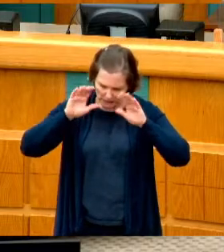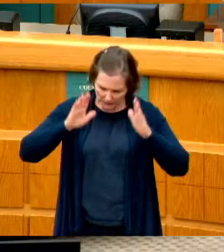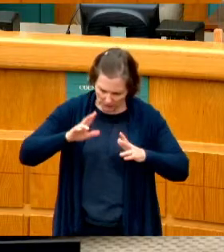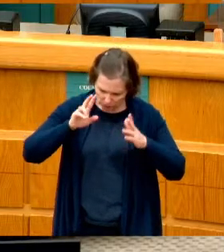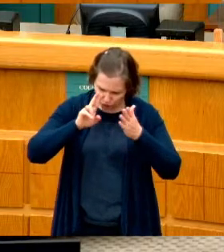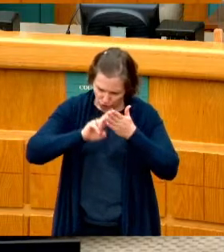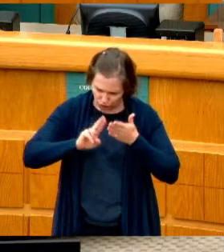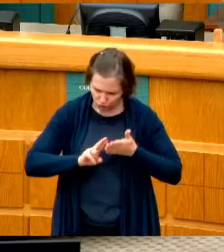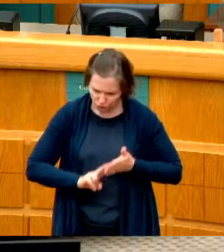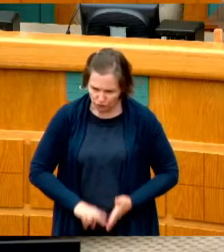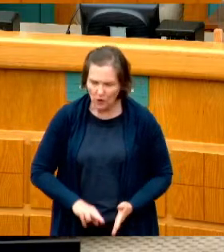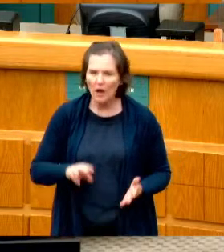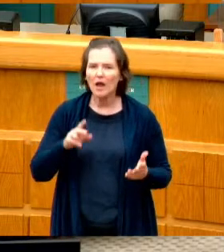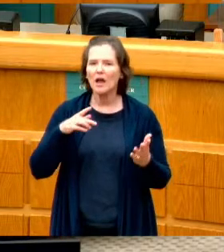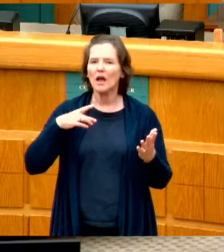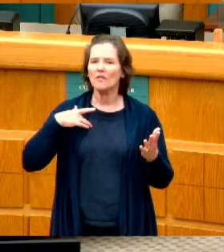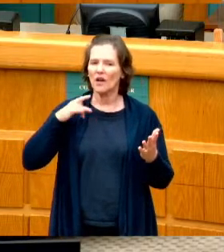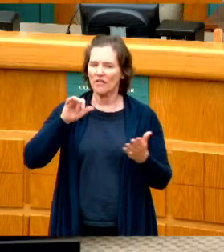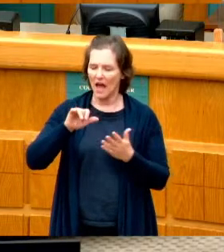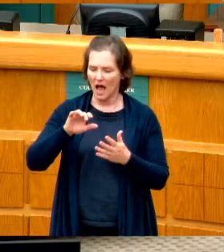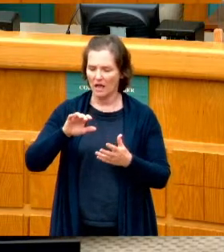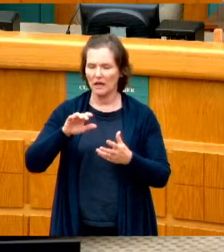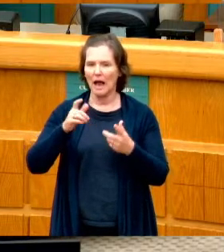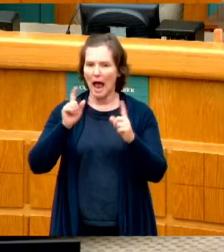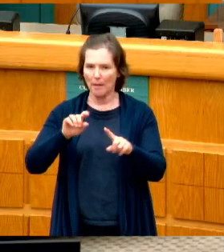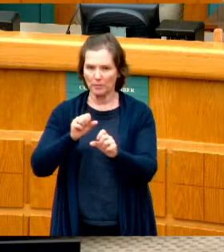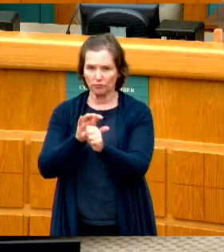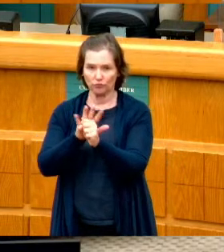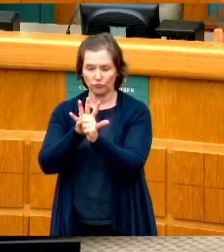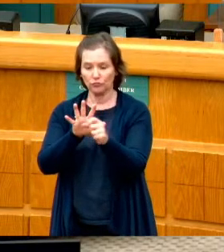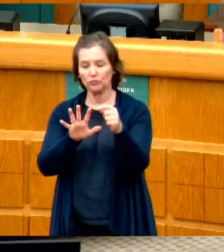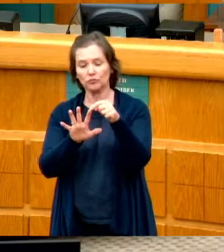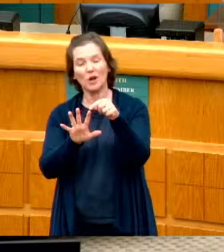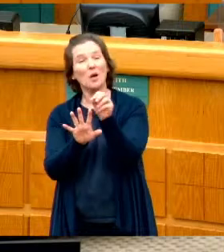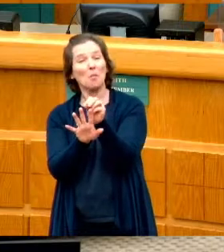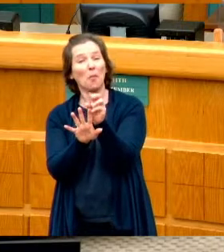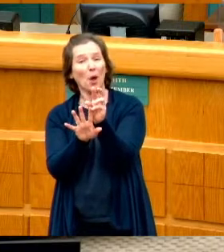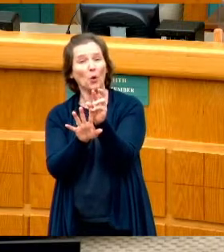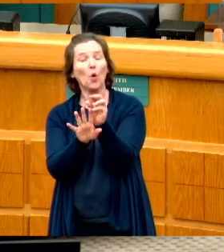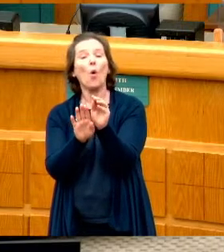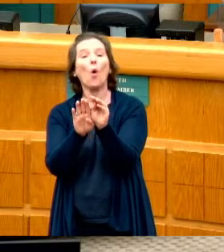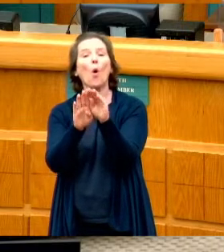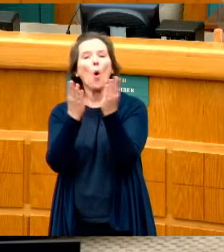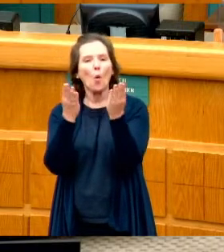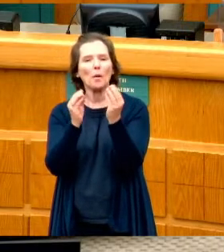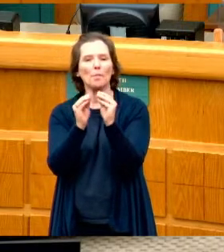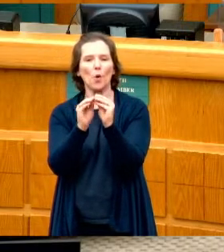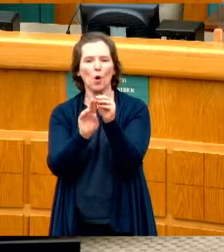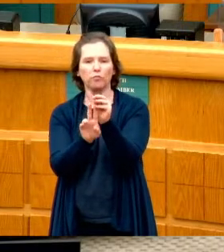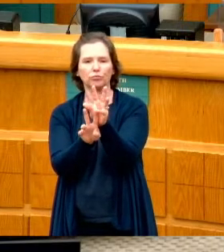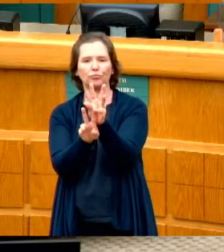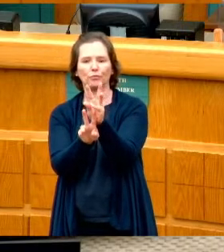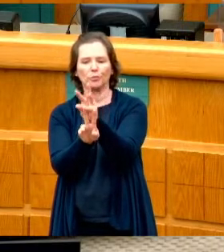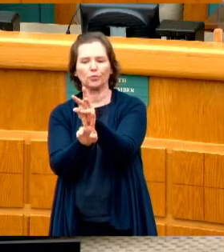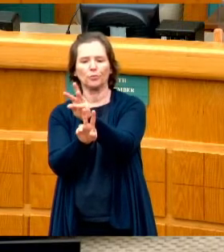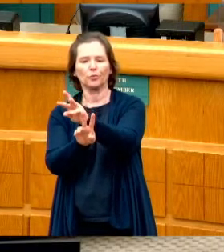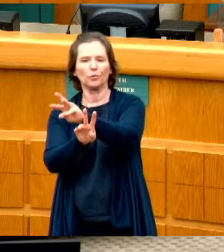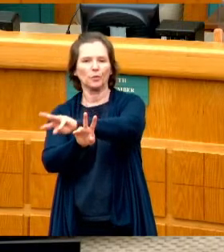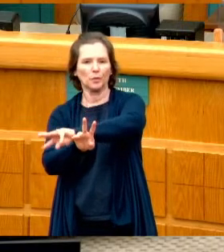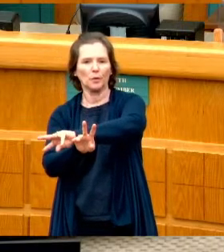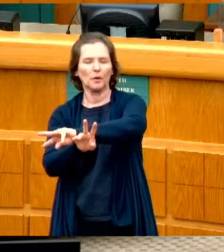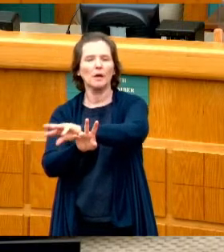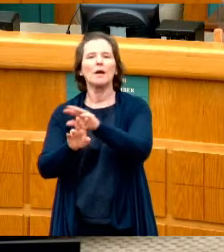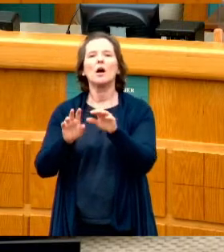petals. The petals opened in this mutation, which made the virus more able to attach to the human